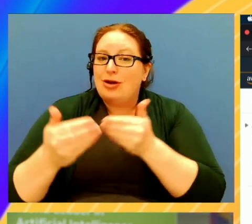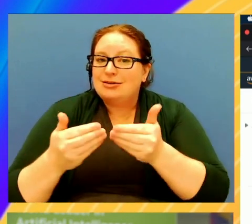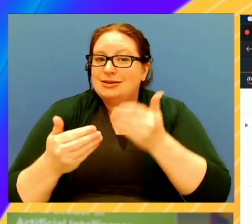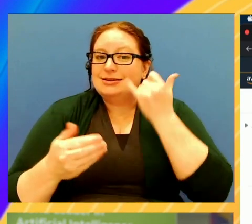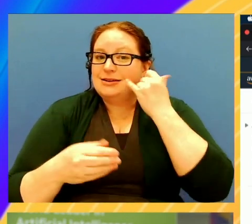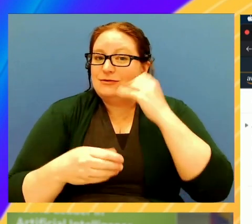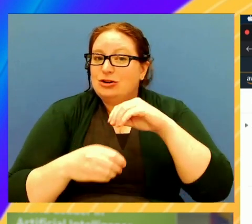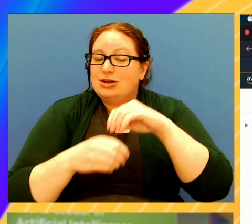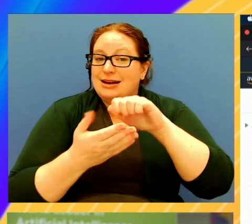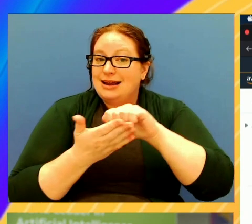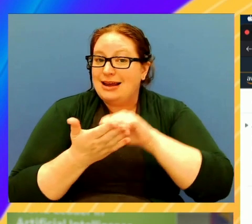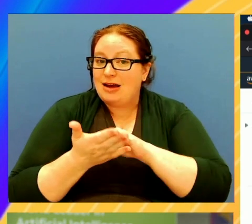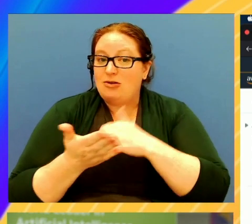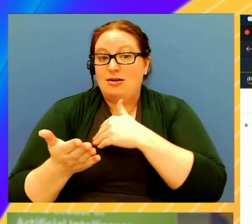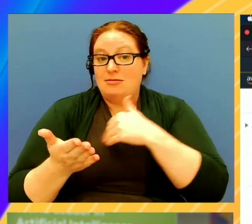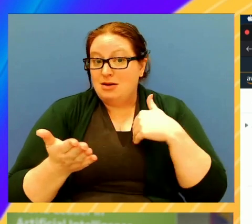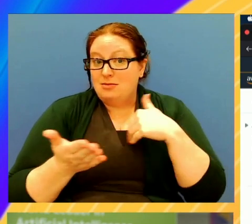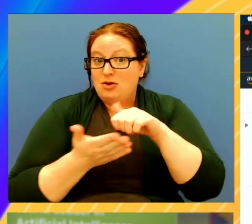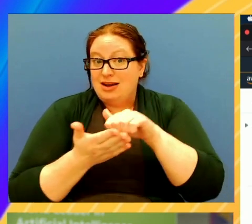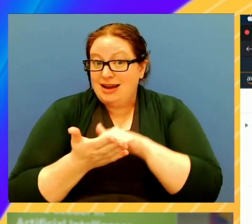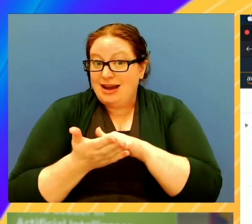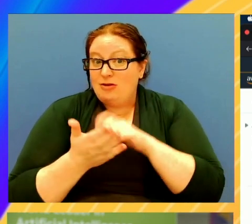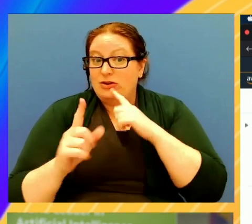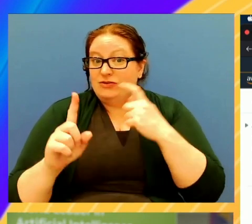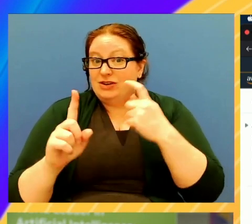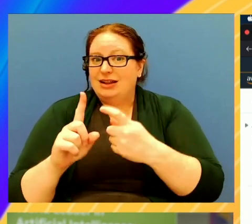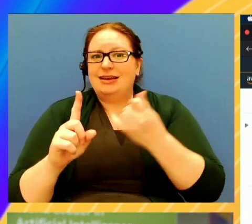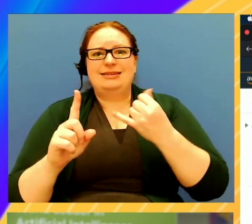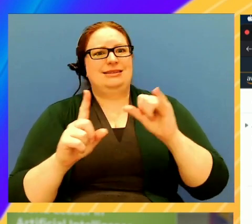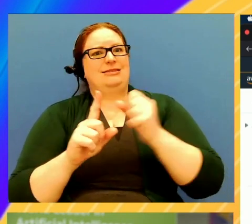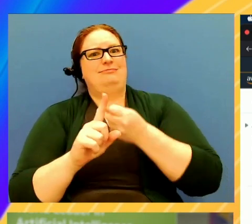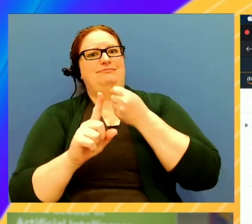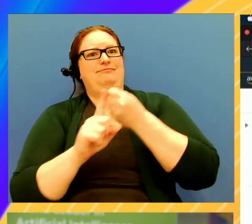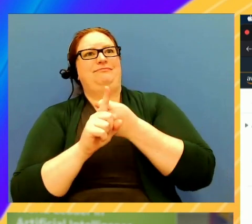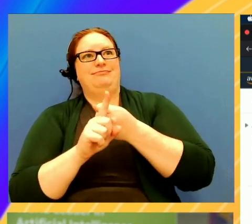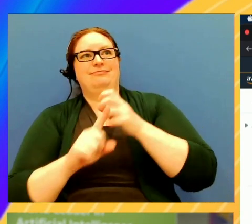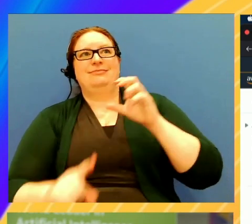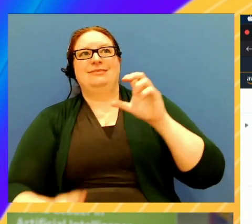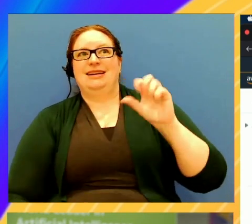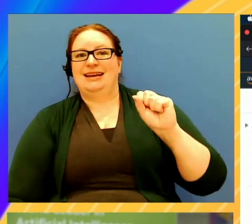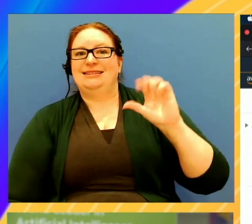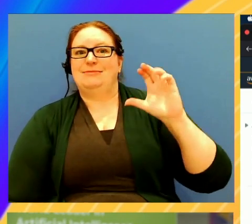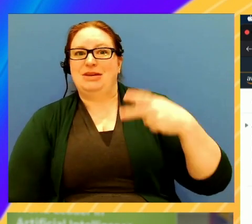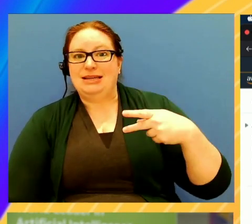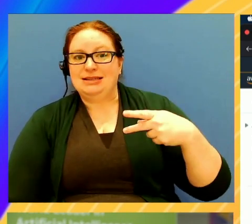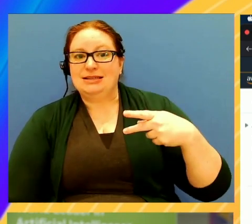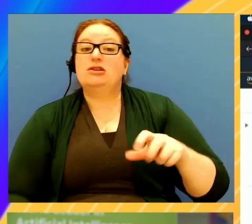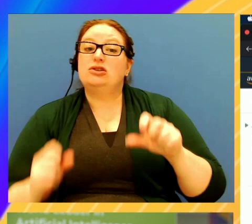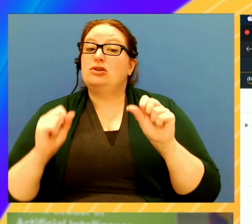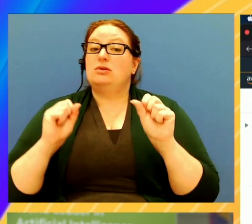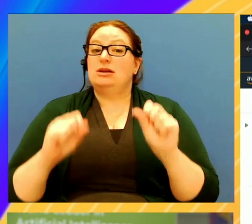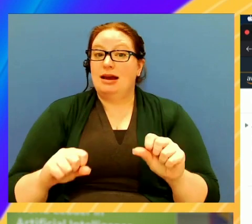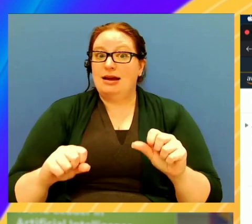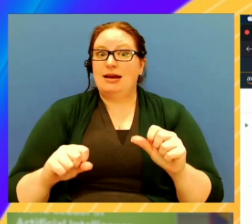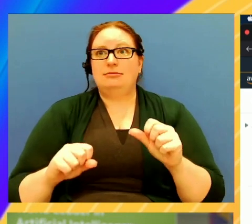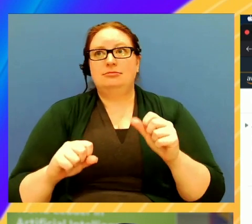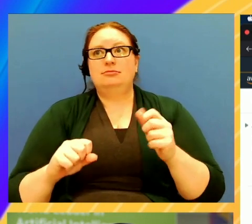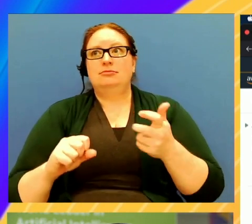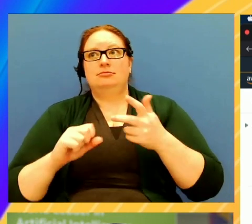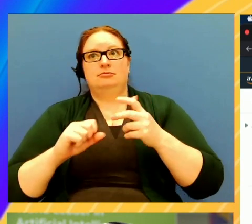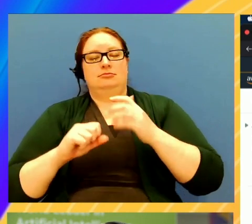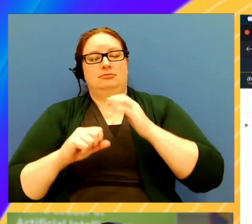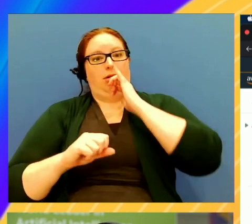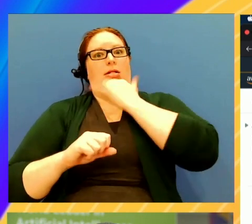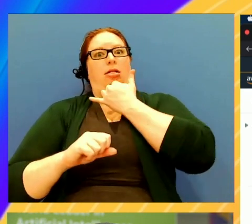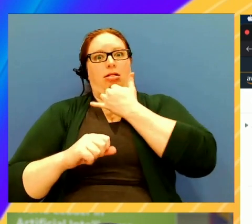account, a member account that you've delegated to, those are still impacted by SCPs. So you can end up having that shoot yourself in the foot. Like, oh,